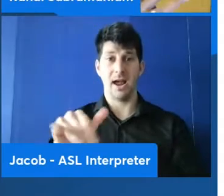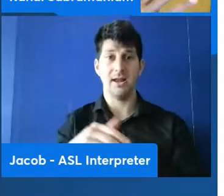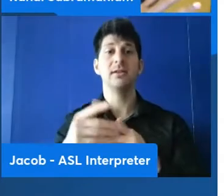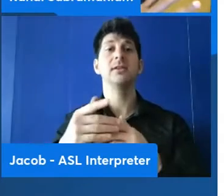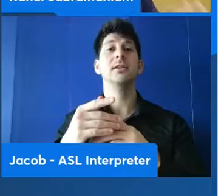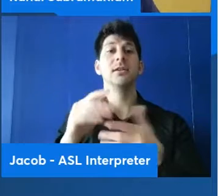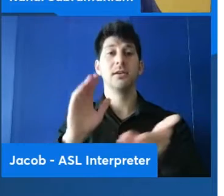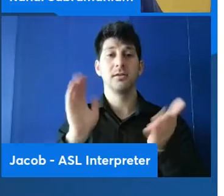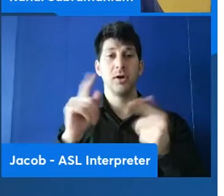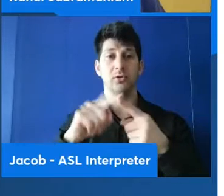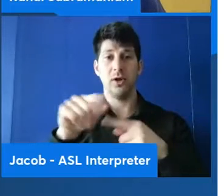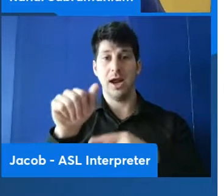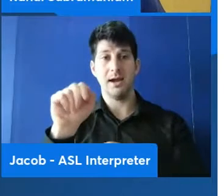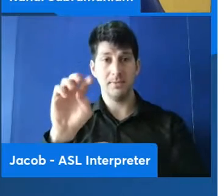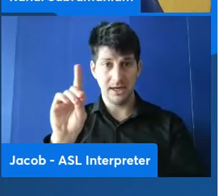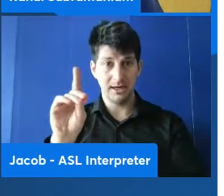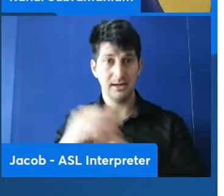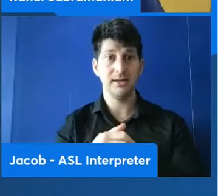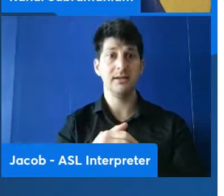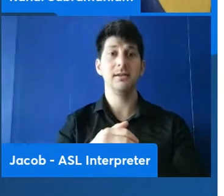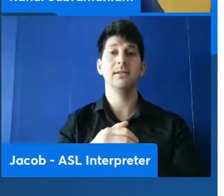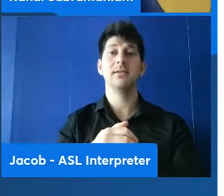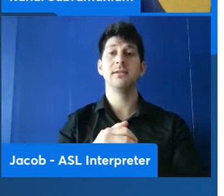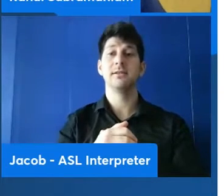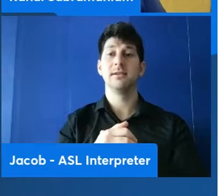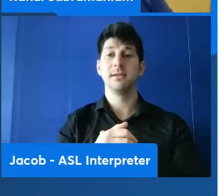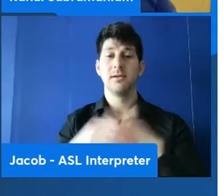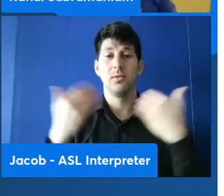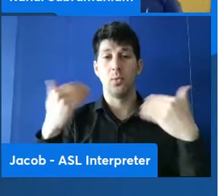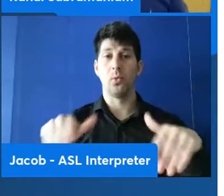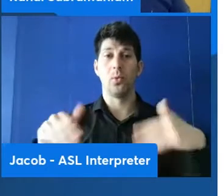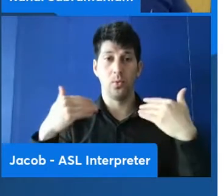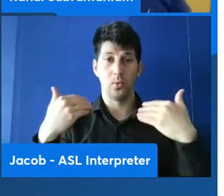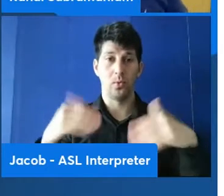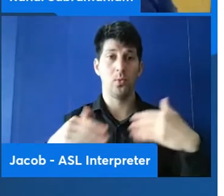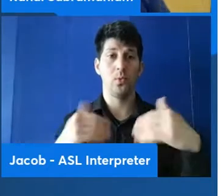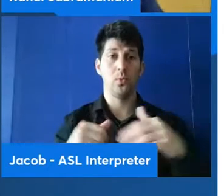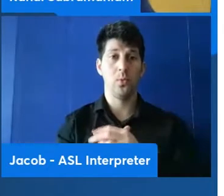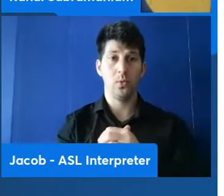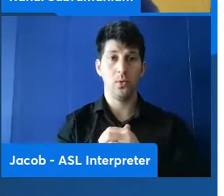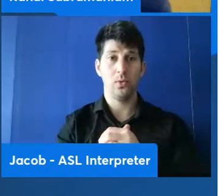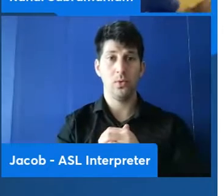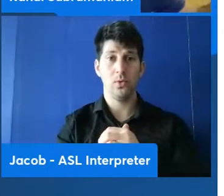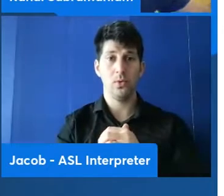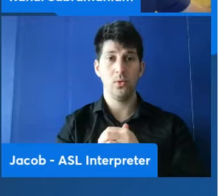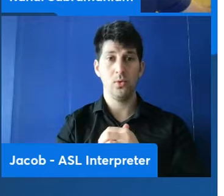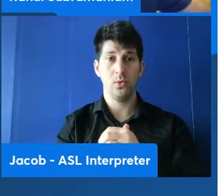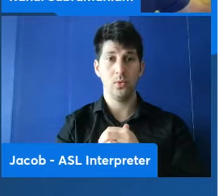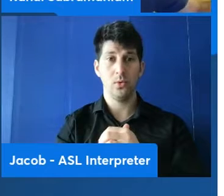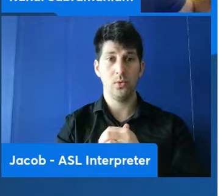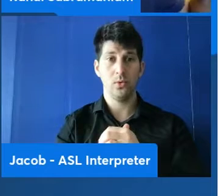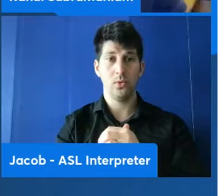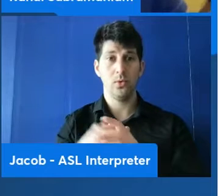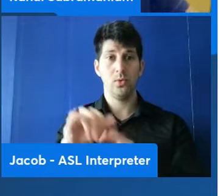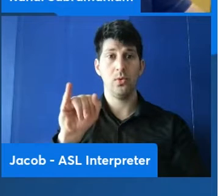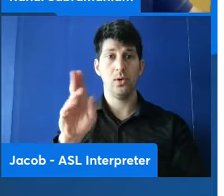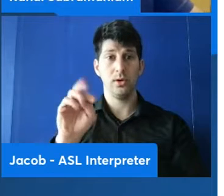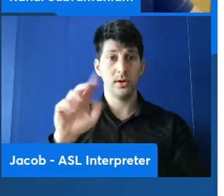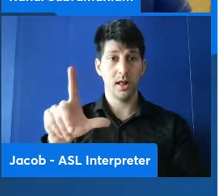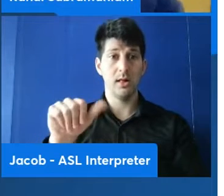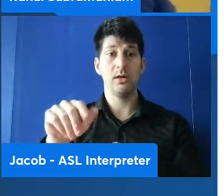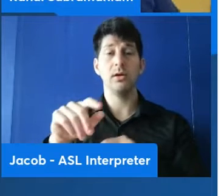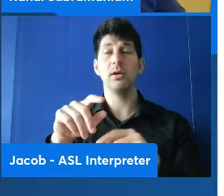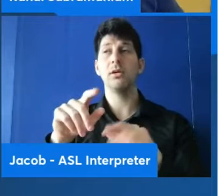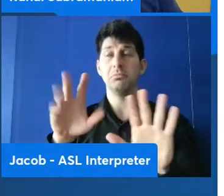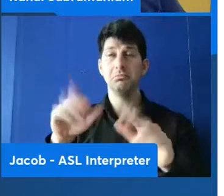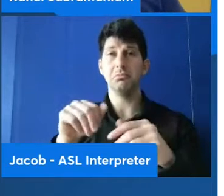of these AMD processors that are currently ruling the roost. Well, I won't even mention Intel because AMD is kind